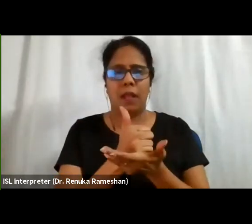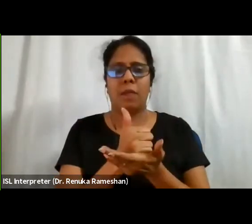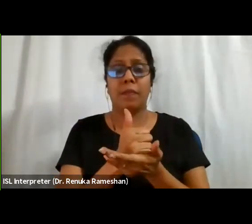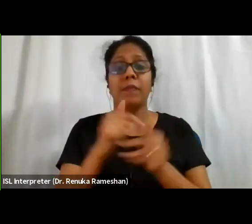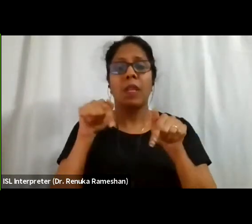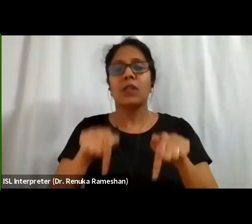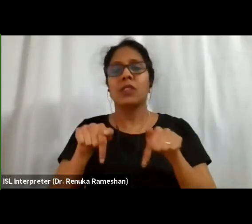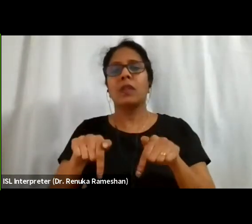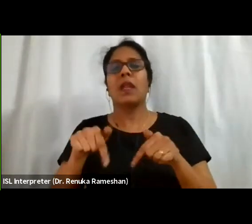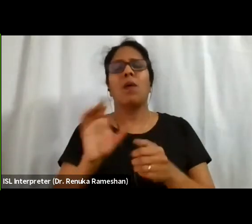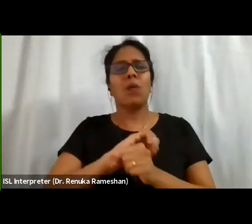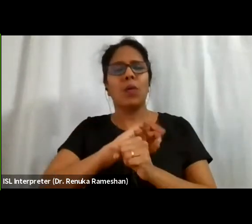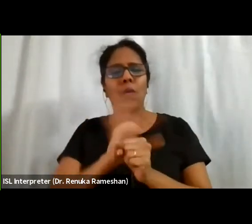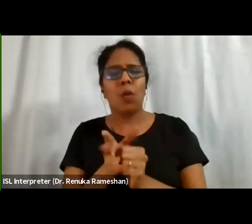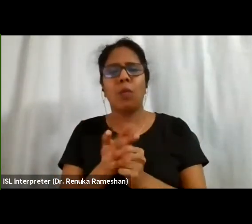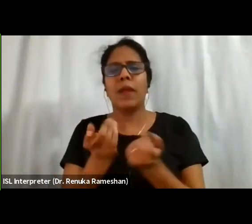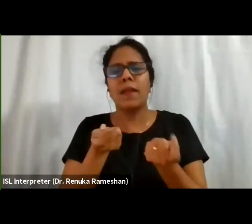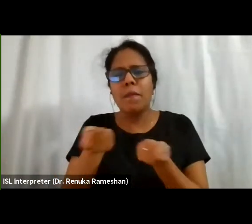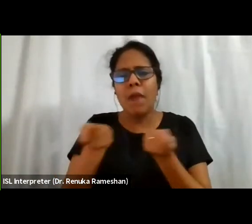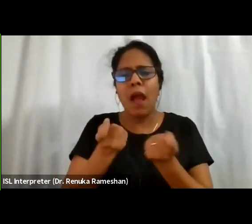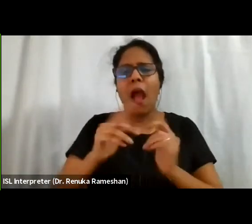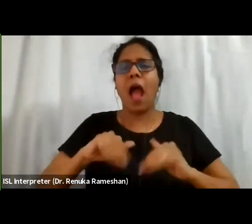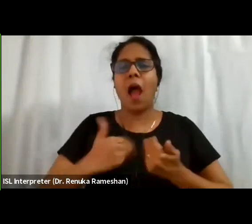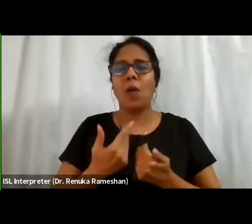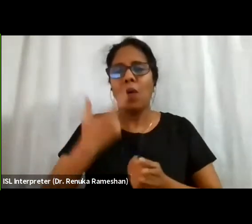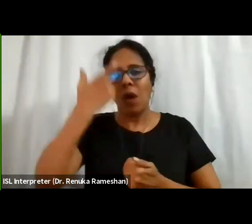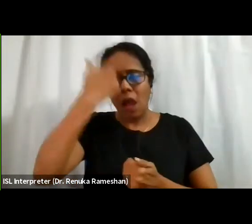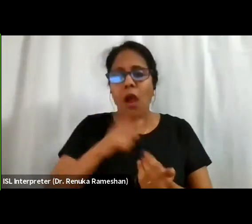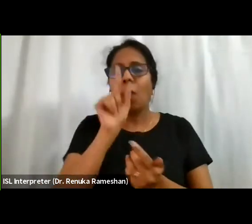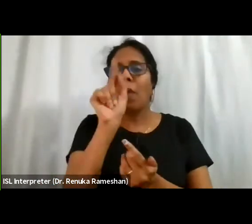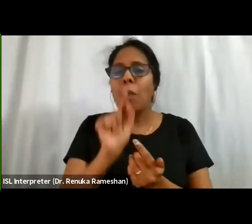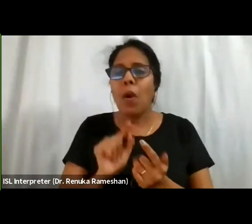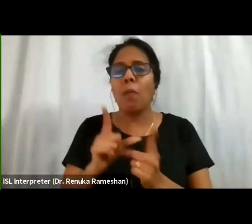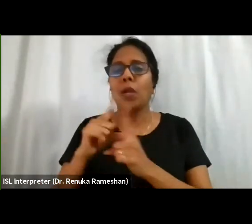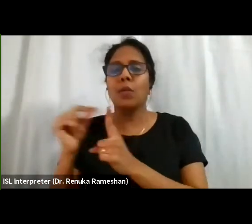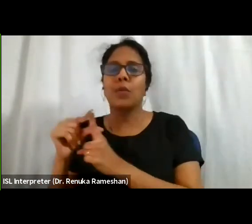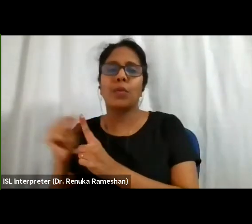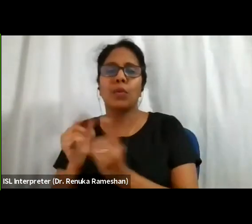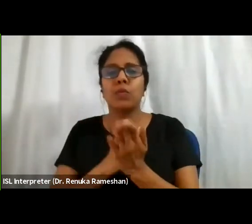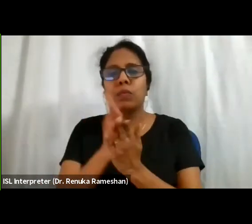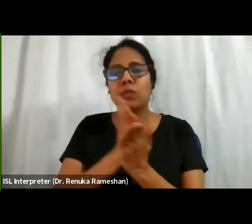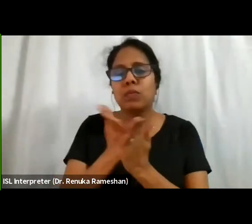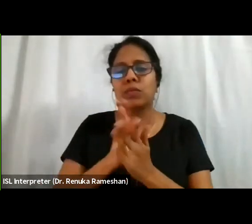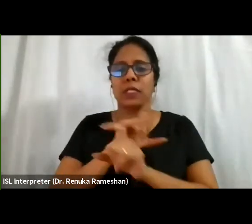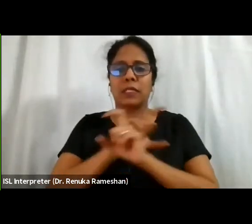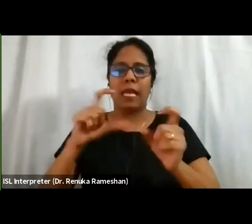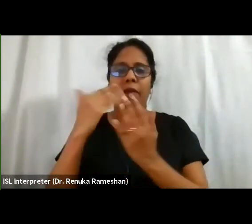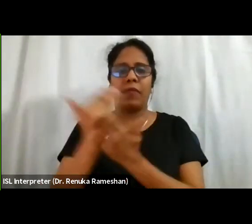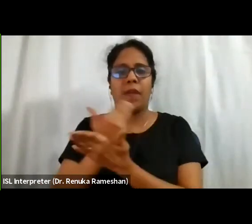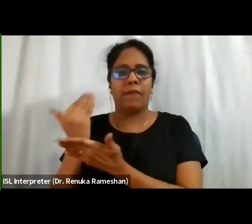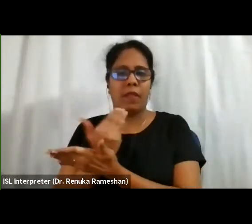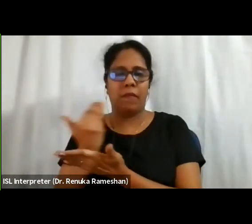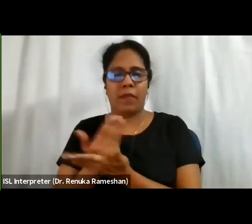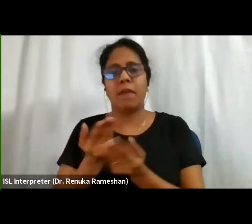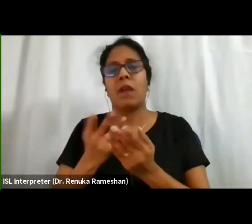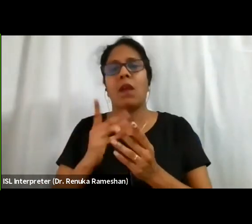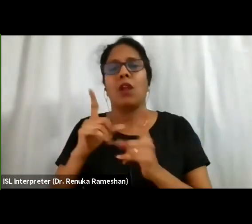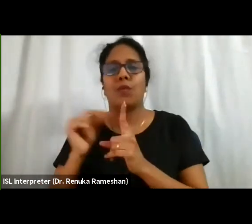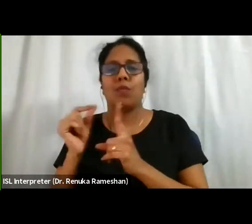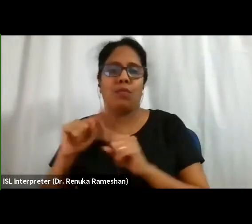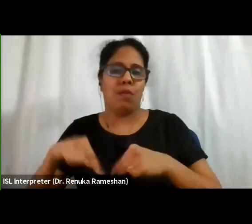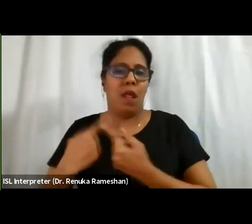safe practices, and sooner we'll be able to defeat it. With vaccine also coming in, this scenario would change very